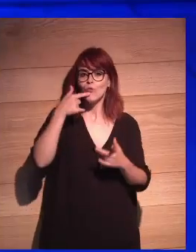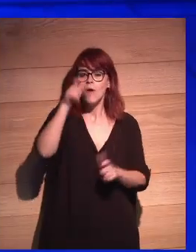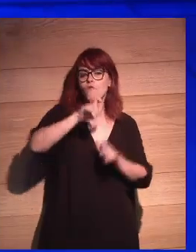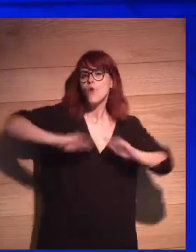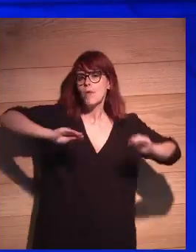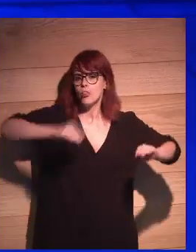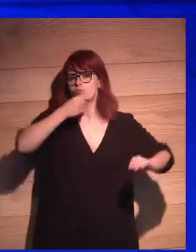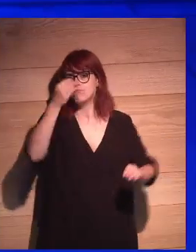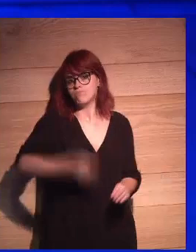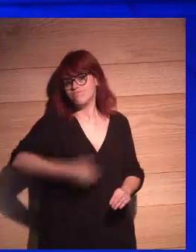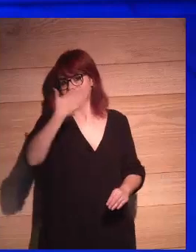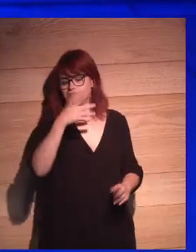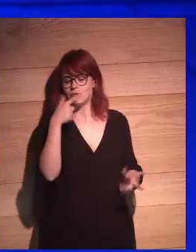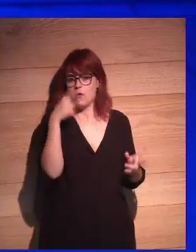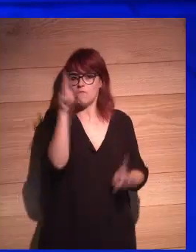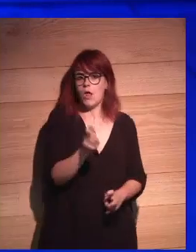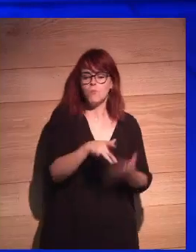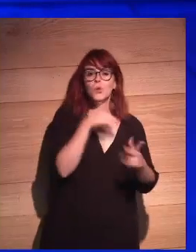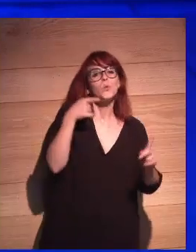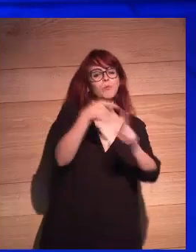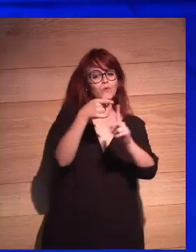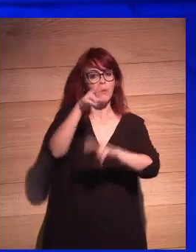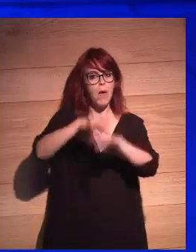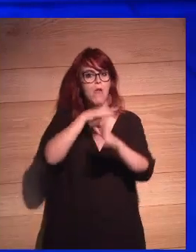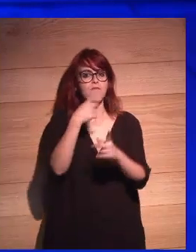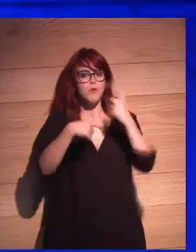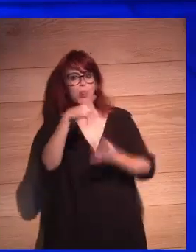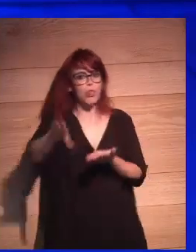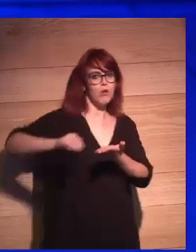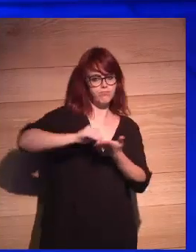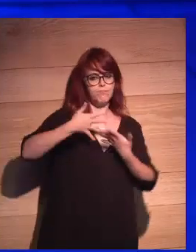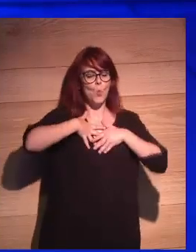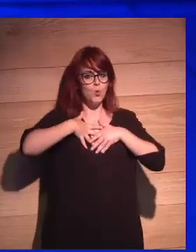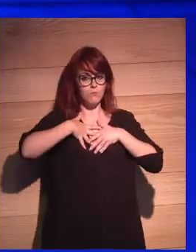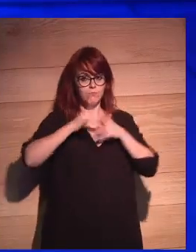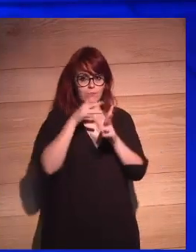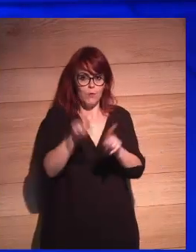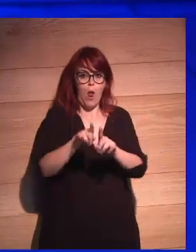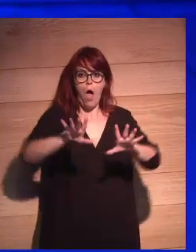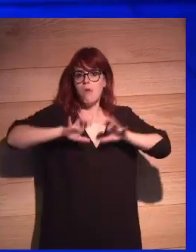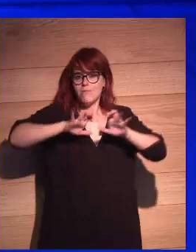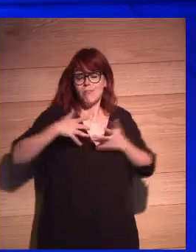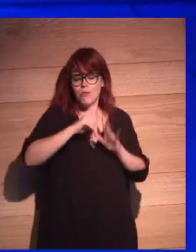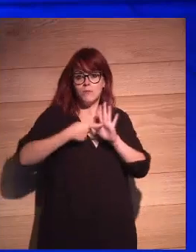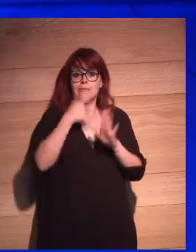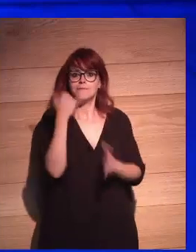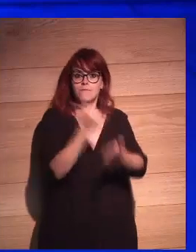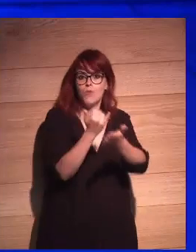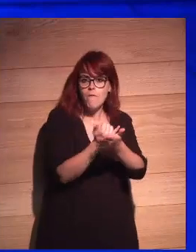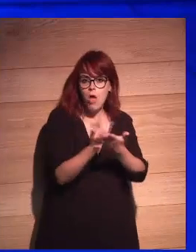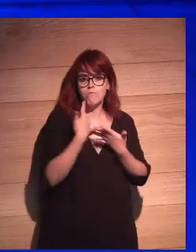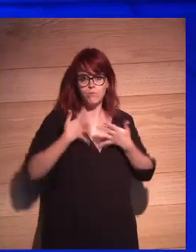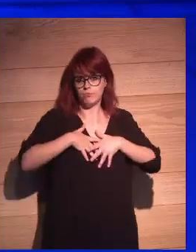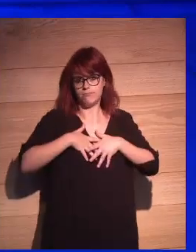really using, that it's practical, that people retain information much better than if they just learn